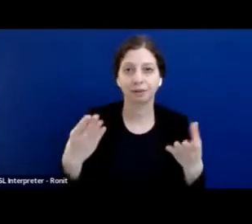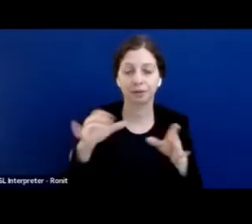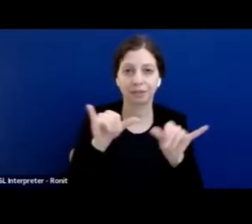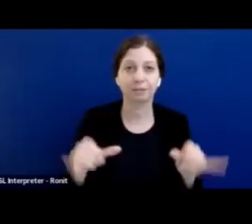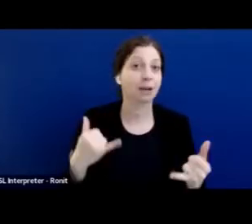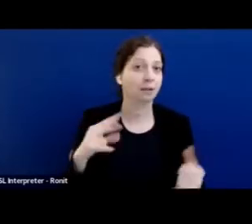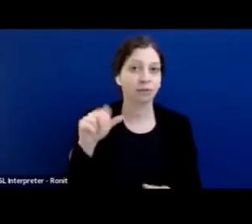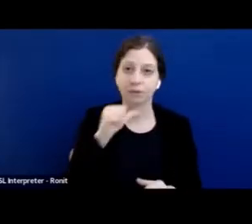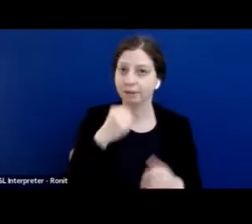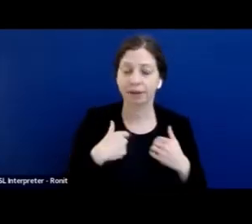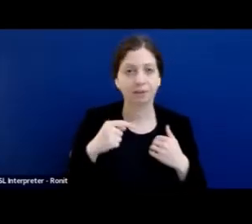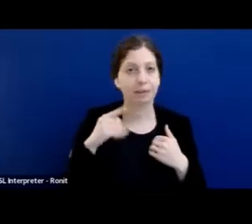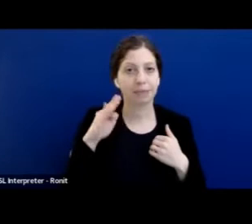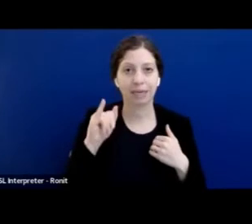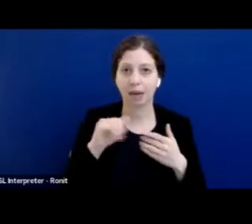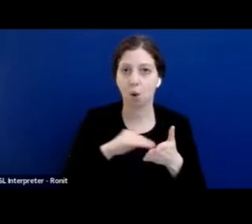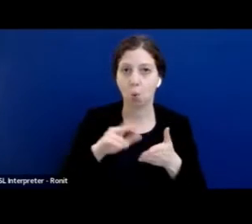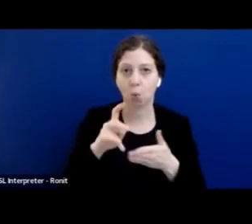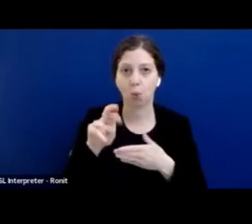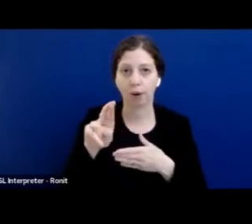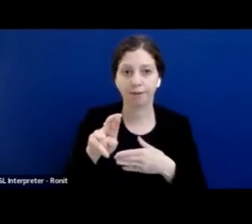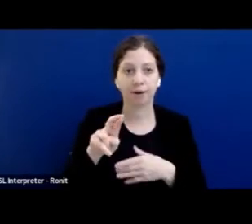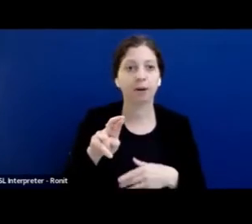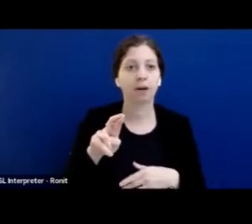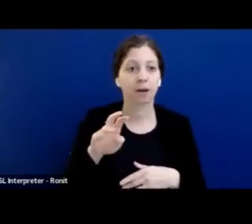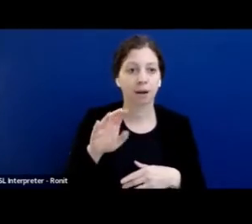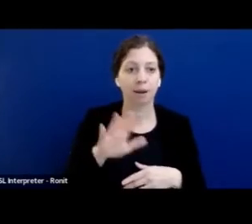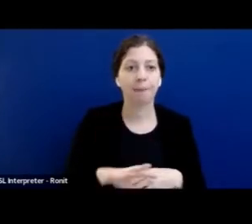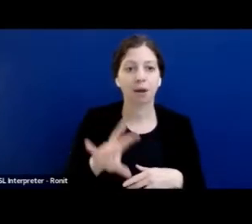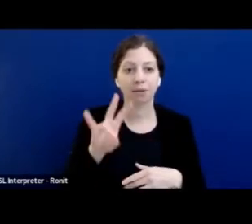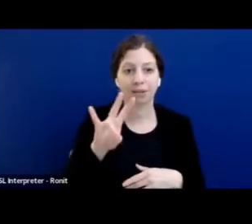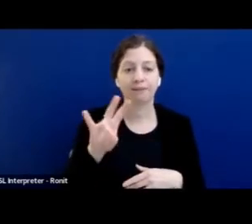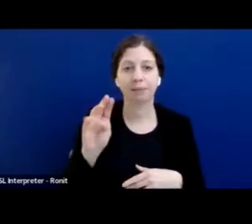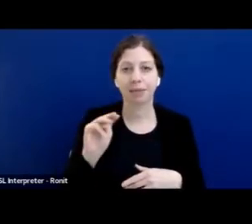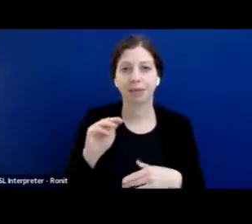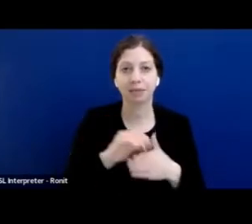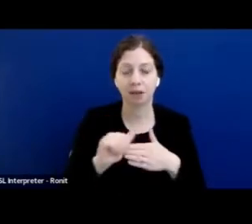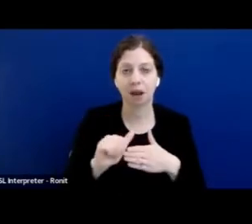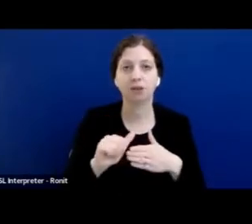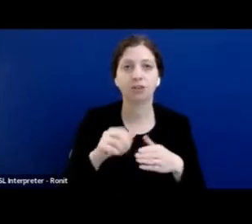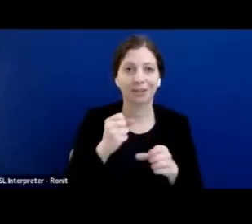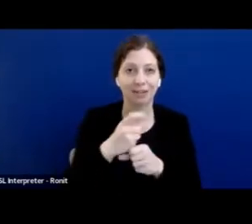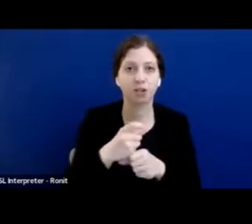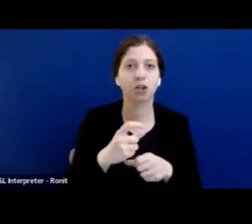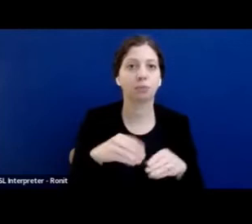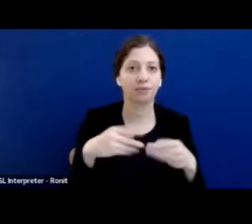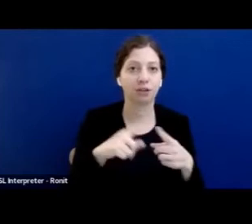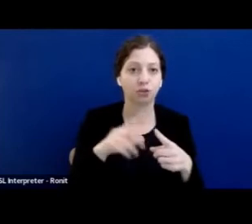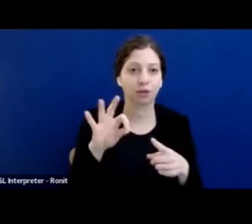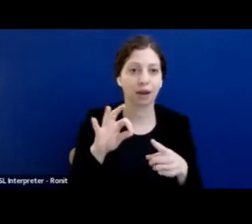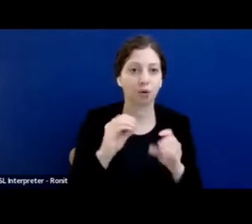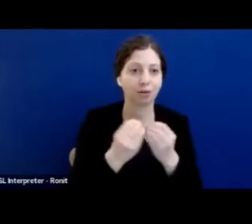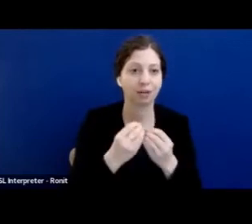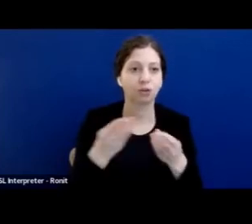doesn't have a TBI waiver. A little around $7 million a year is provided to 9 organizations, which last year served just